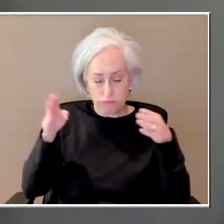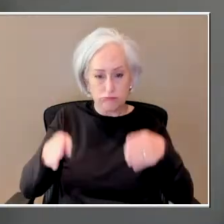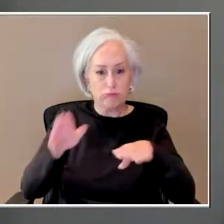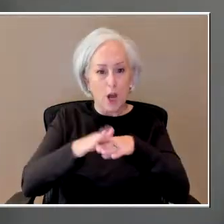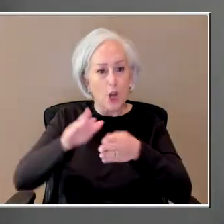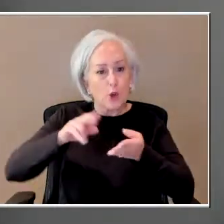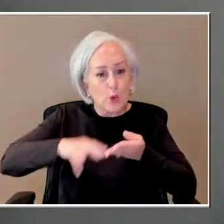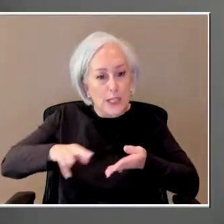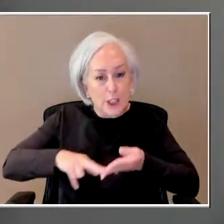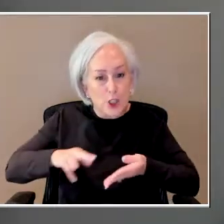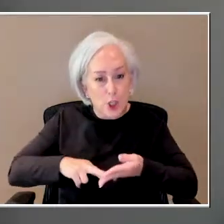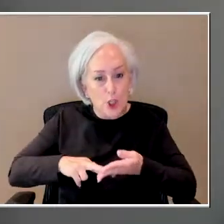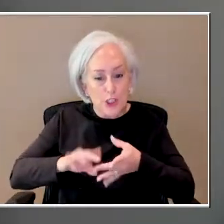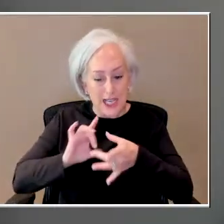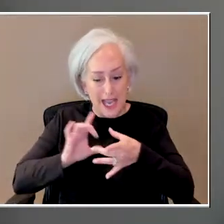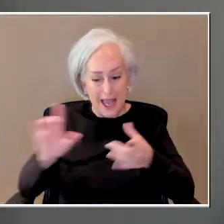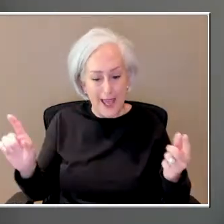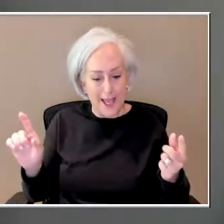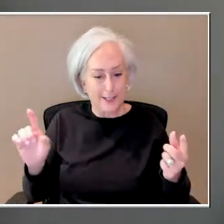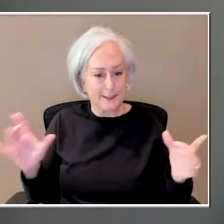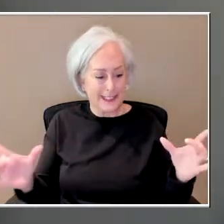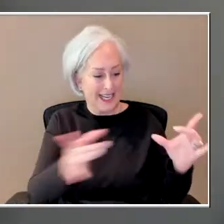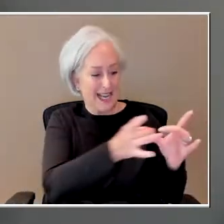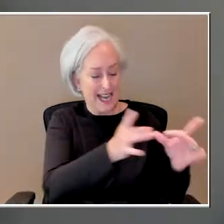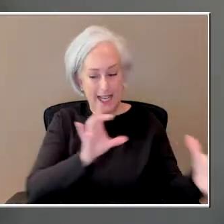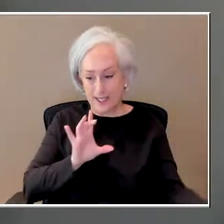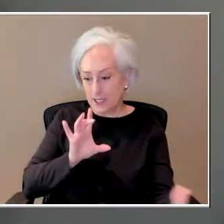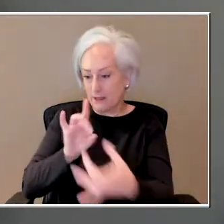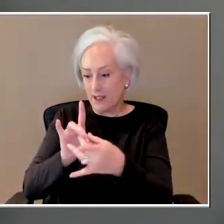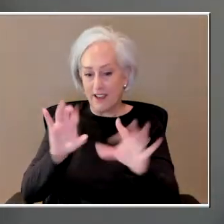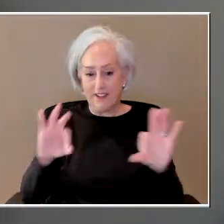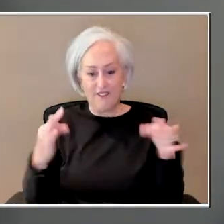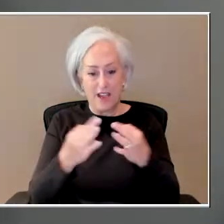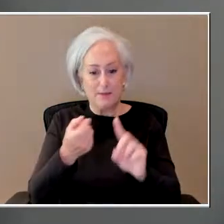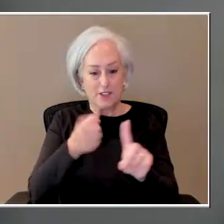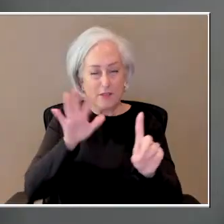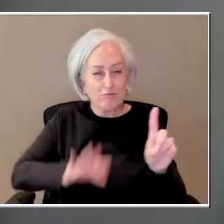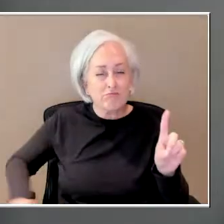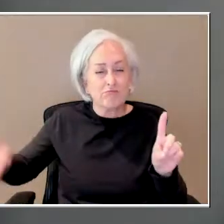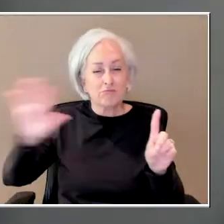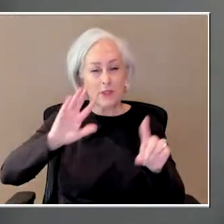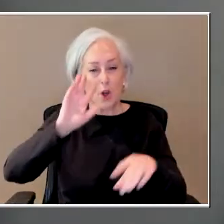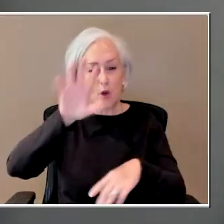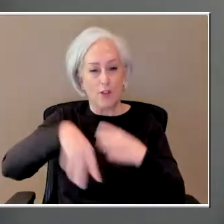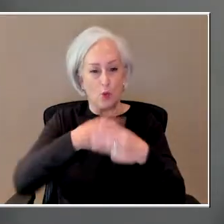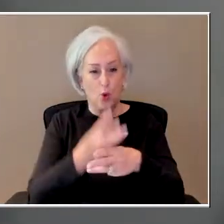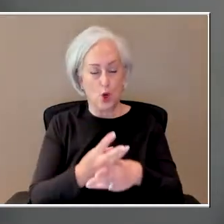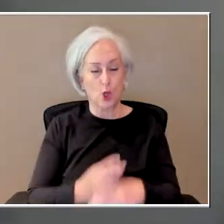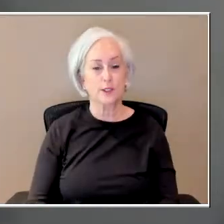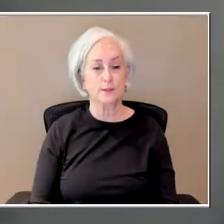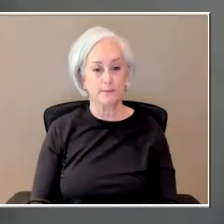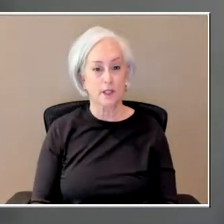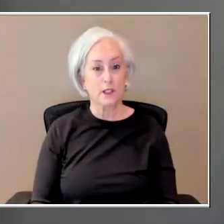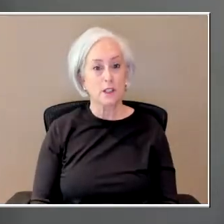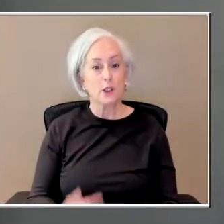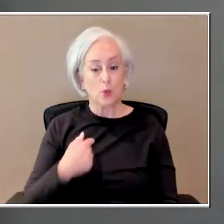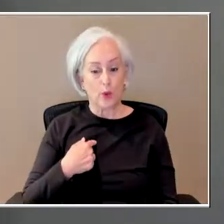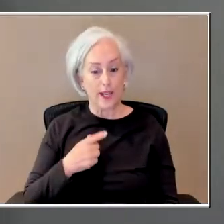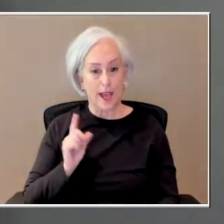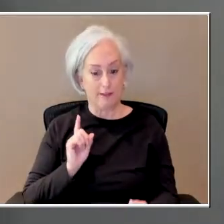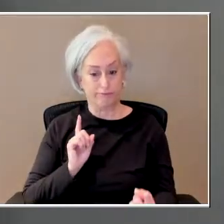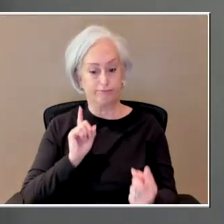research and connecting families with prune belly syndrome from all over the world. So we've gone to 2 different prune